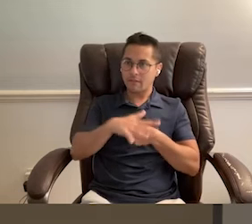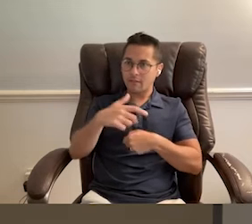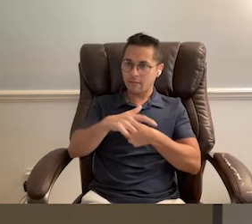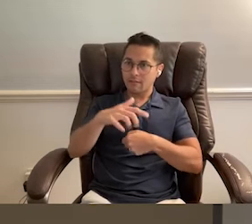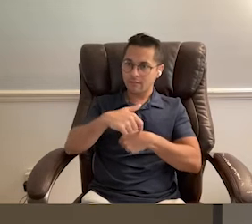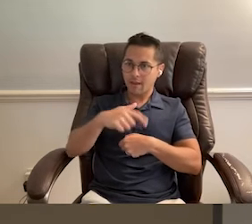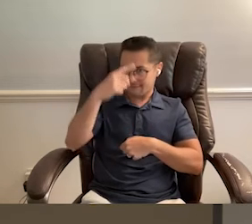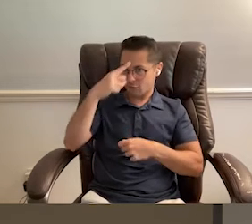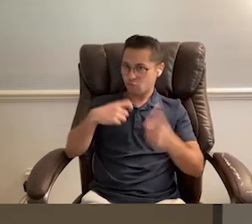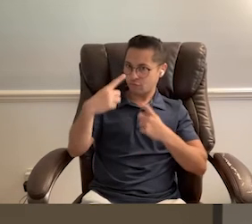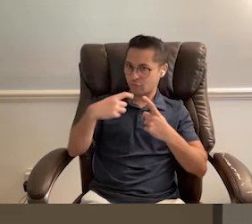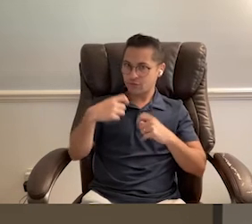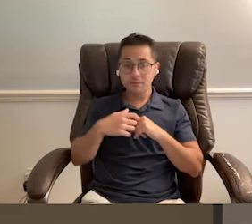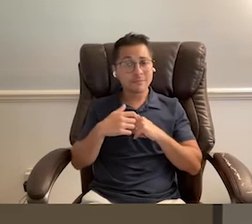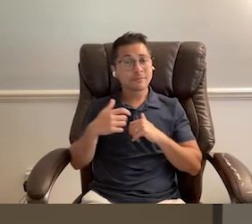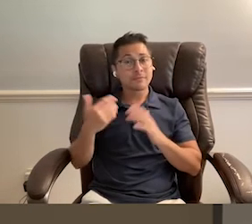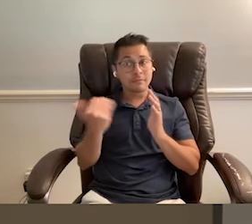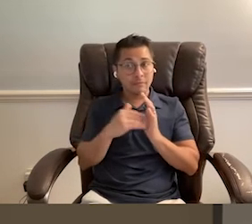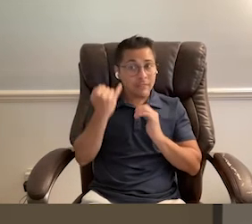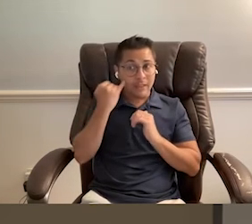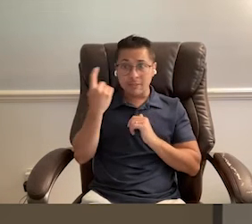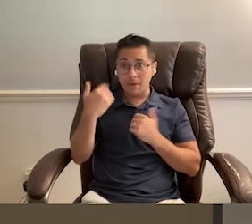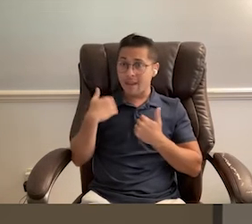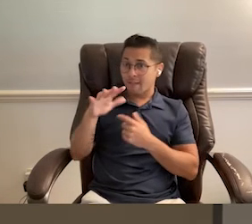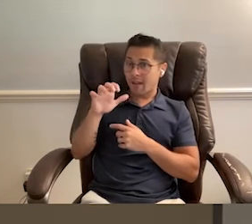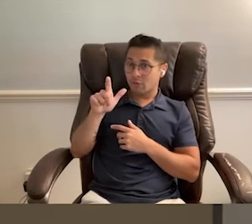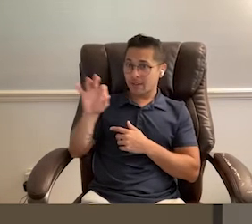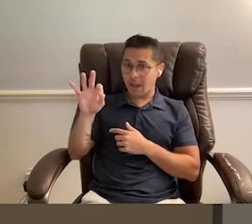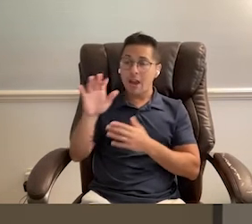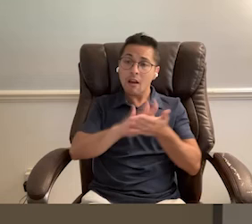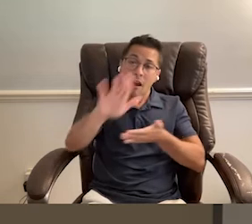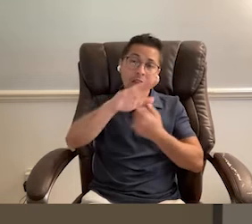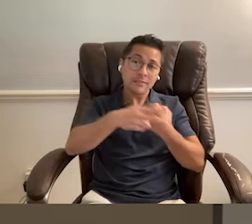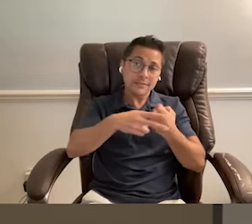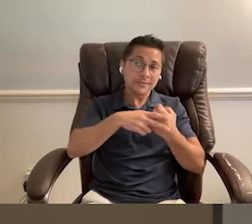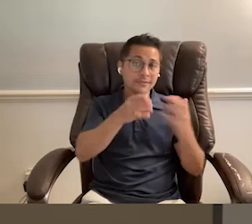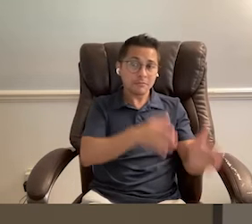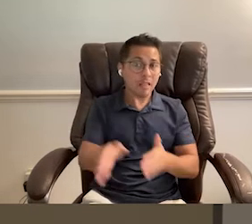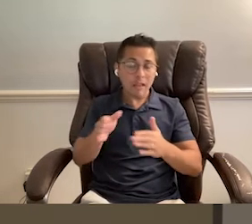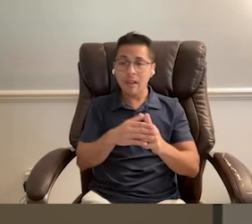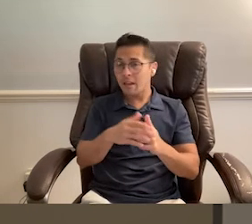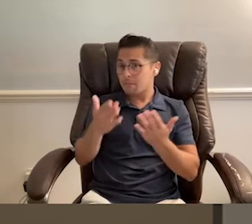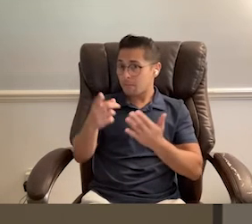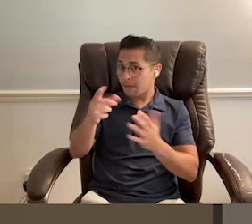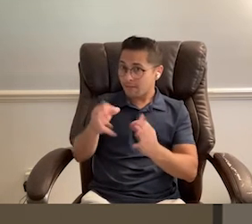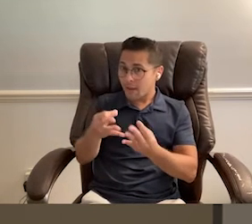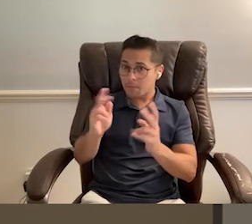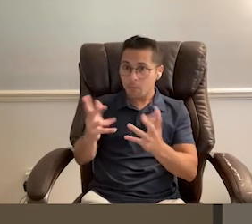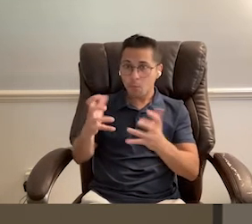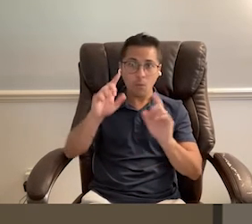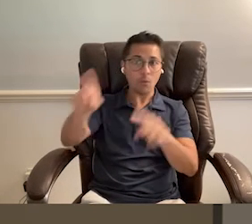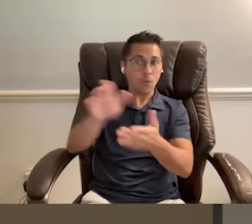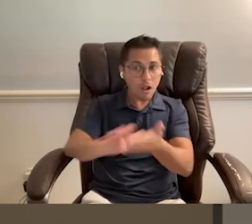And once again, if somebody might have a 529 college savings plan, maybe family members out there might be going to college, or you might have a